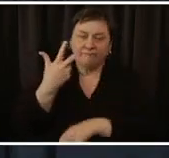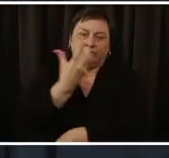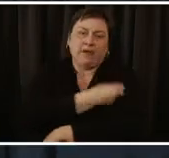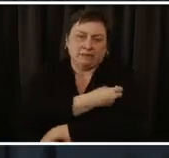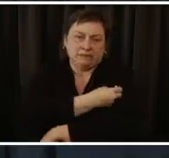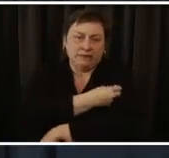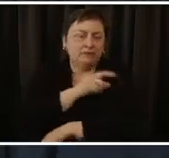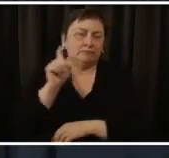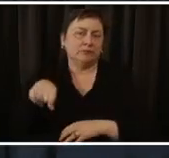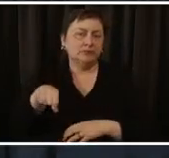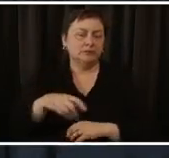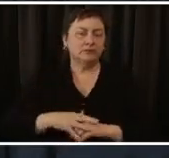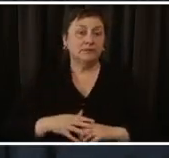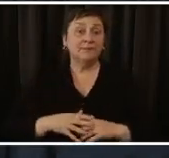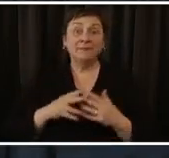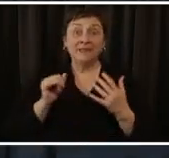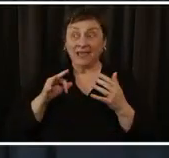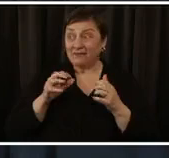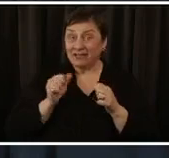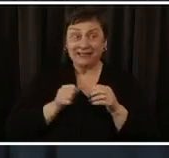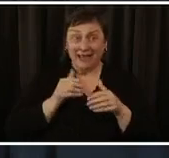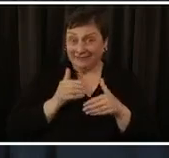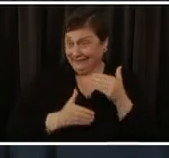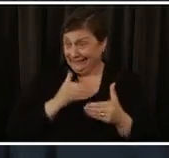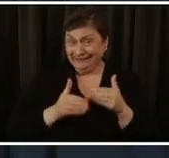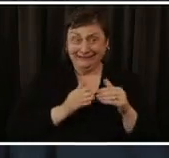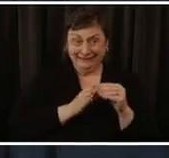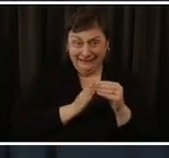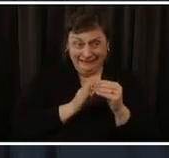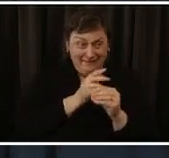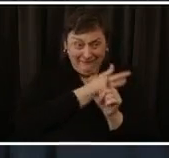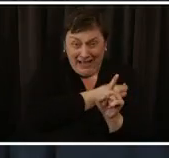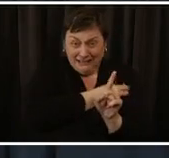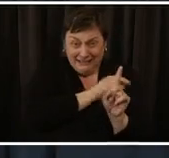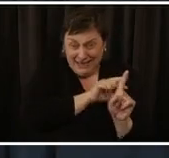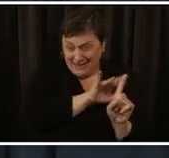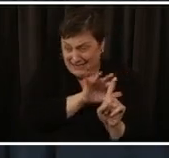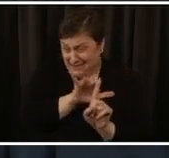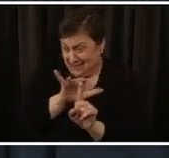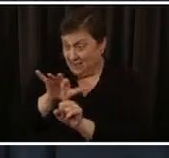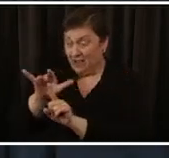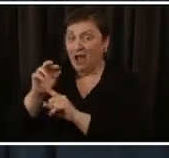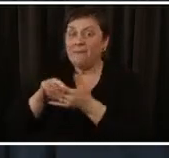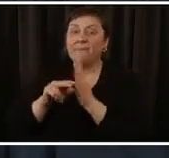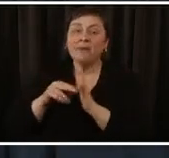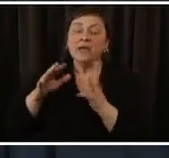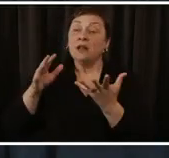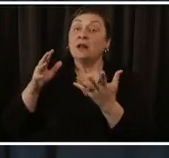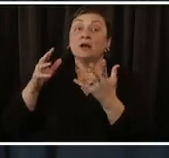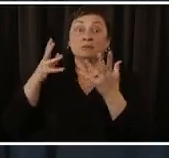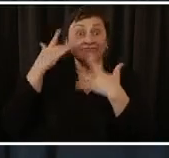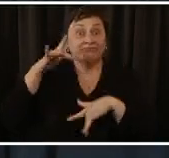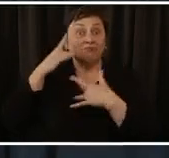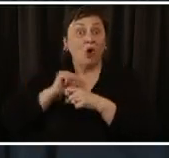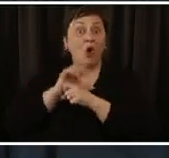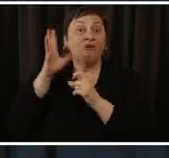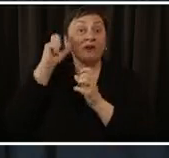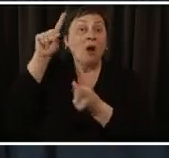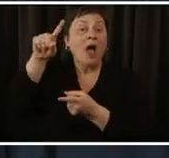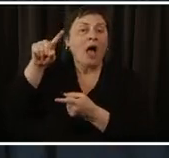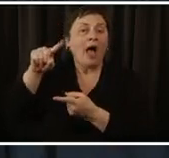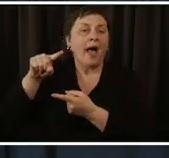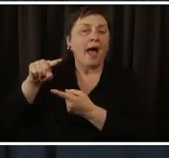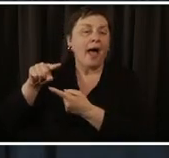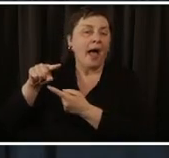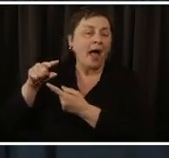And the sooner that we can do that, the sooner we can put this pandemic behind us in Colorado history. I